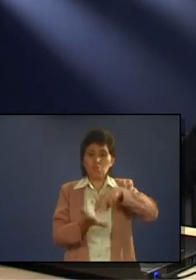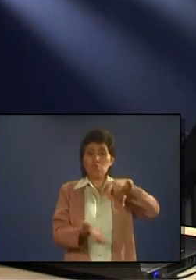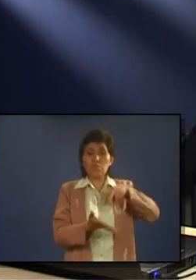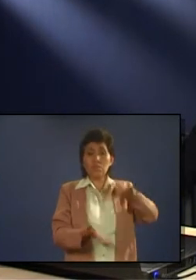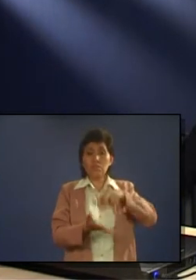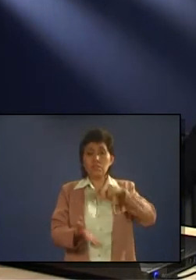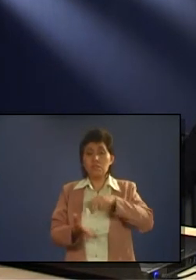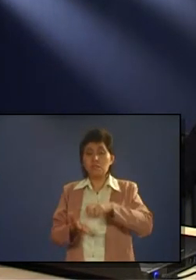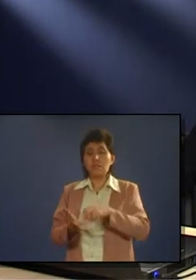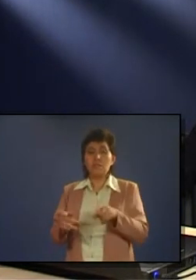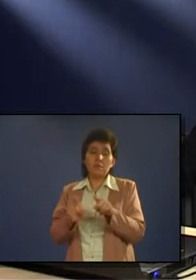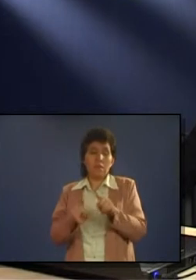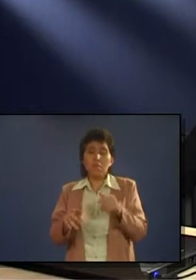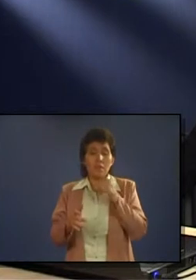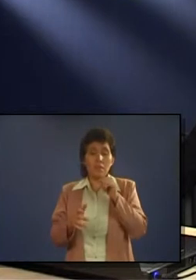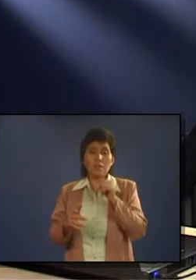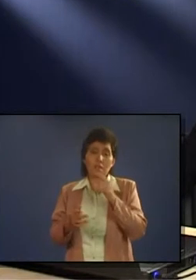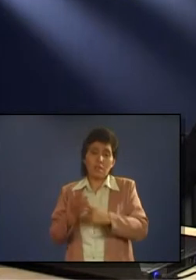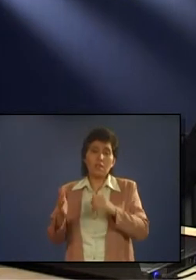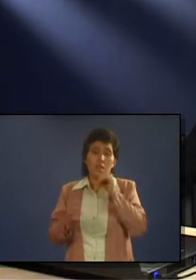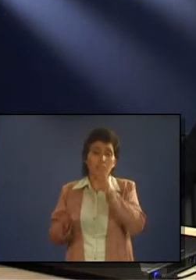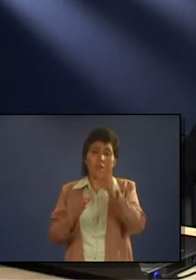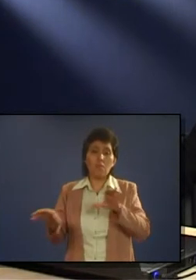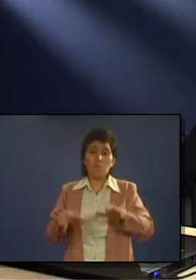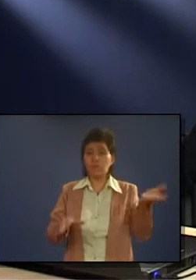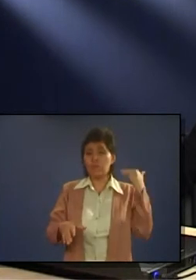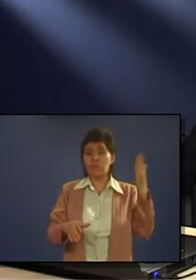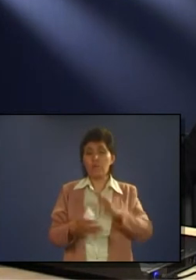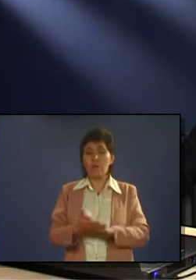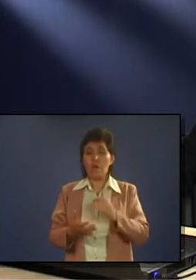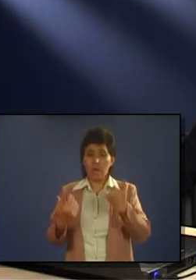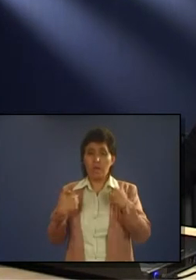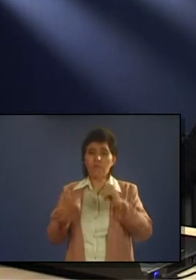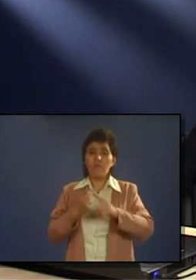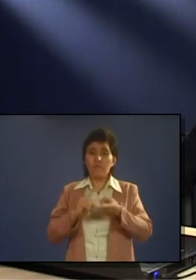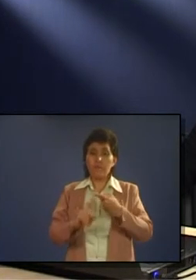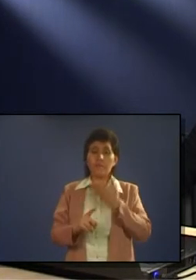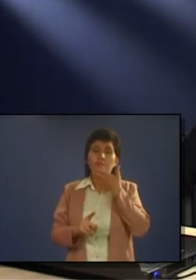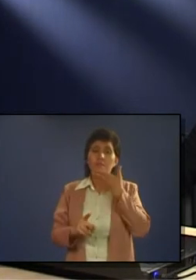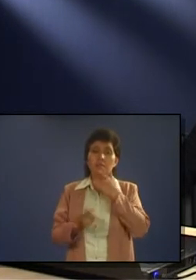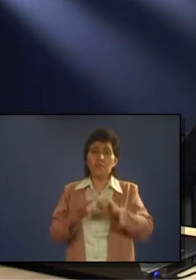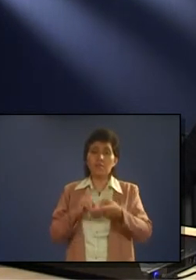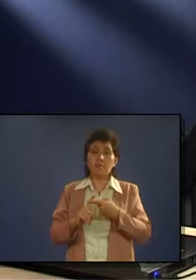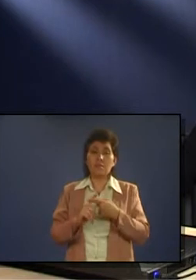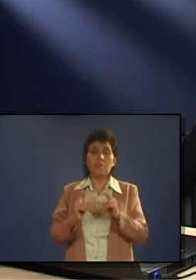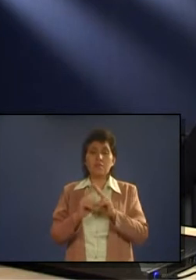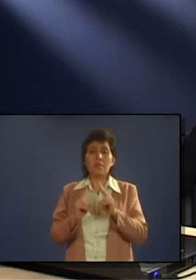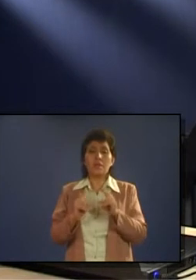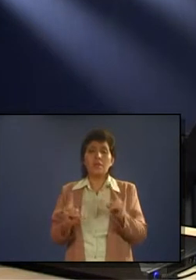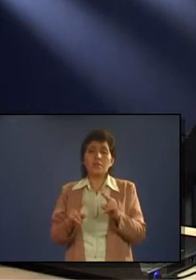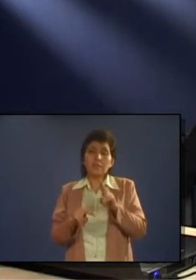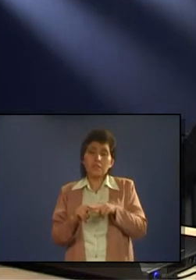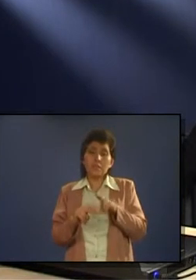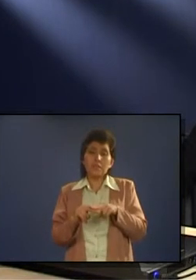like you have never seen her before, okay? Now, I have a friend, a young friend, and he would be very nice.